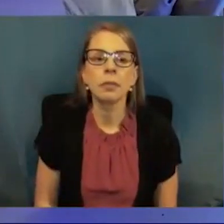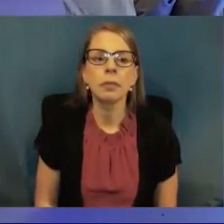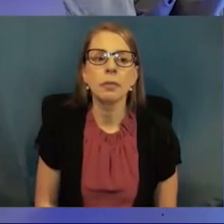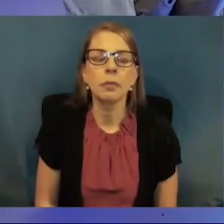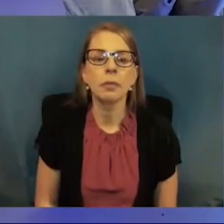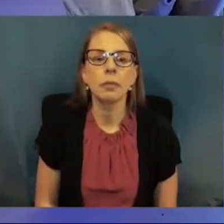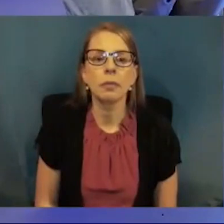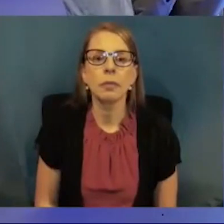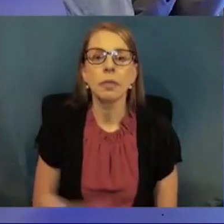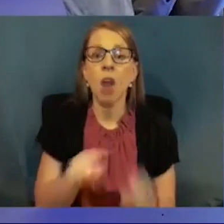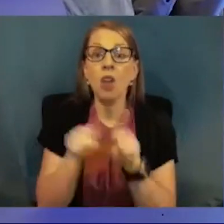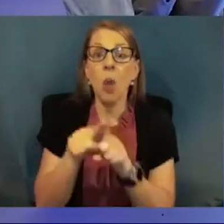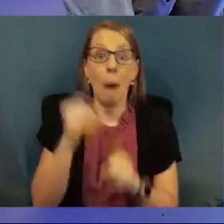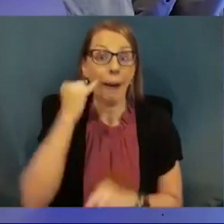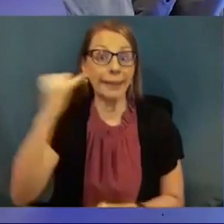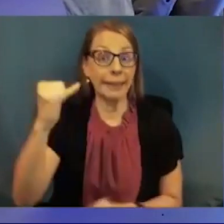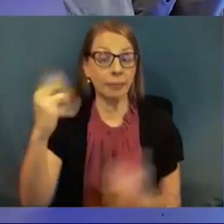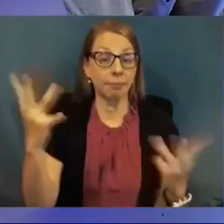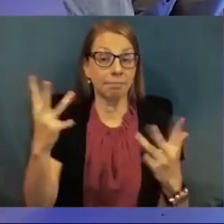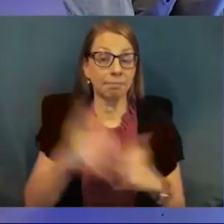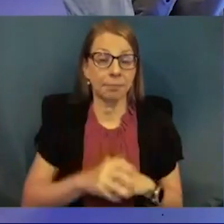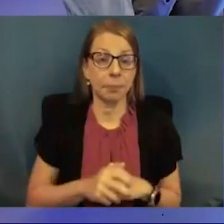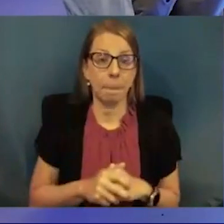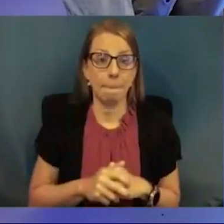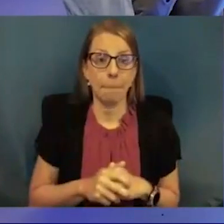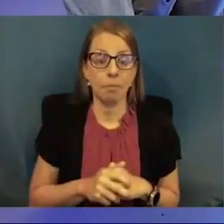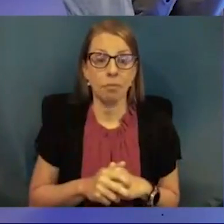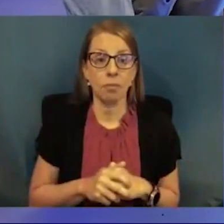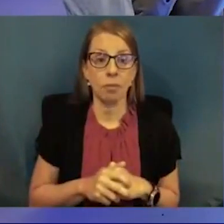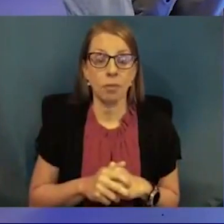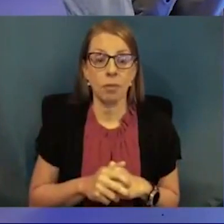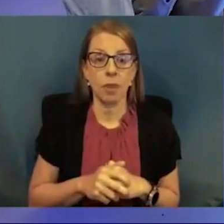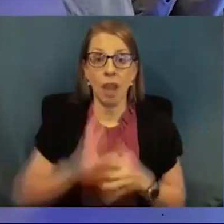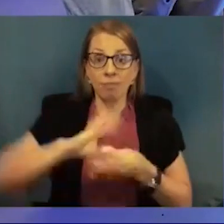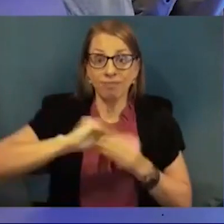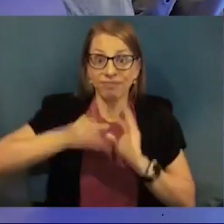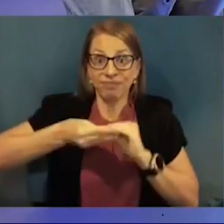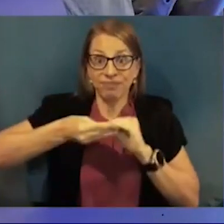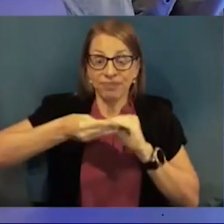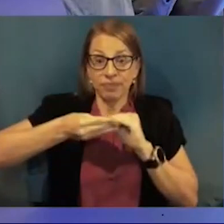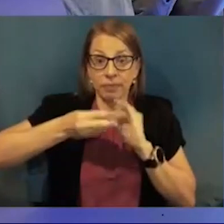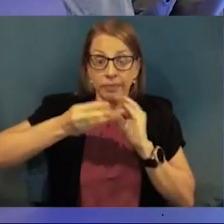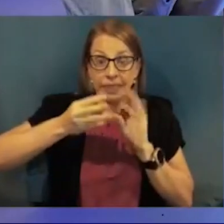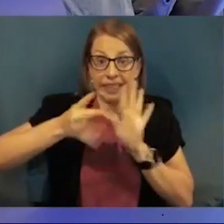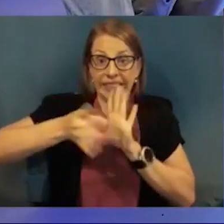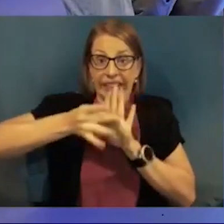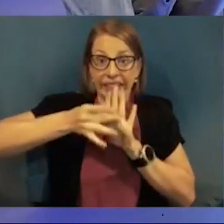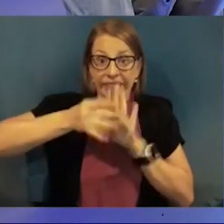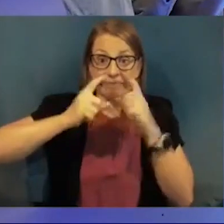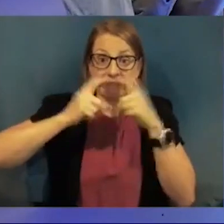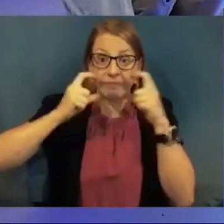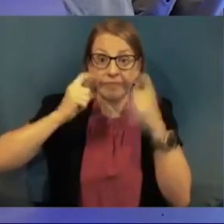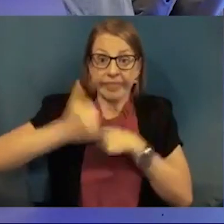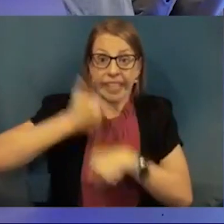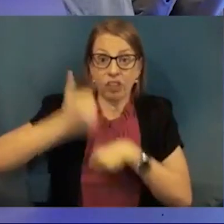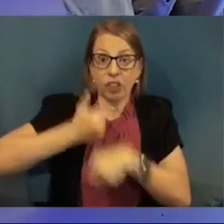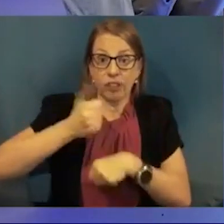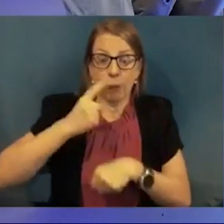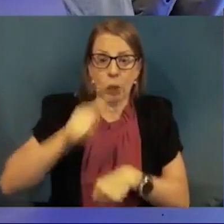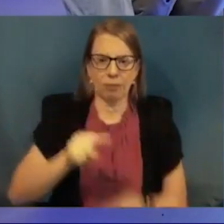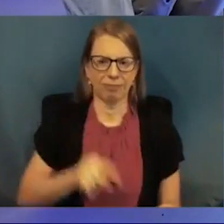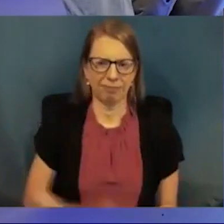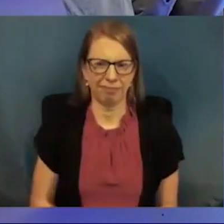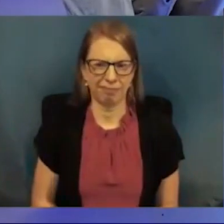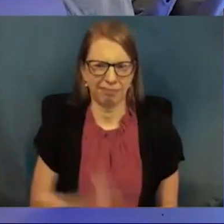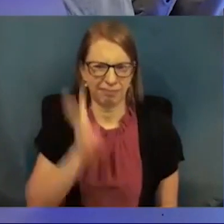idea that bugs accumulate on your mask and that makes it more dangerous to you is part of the made-up news